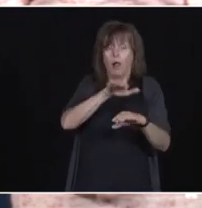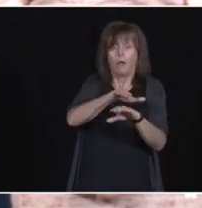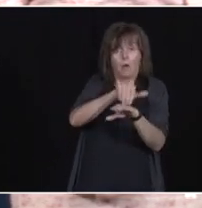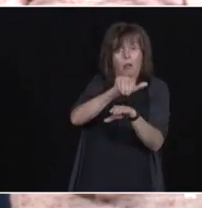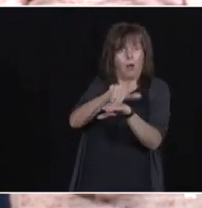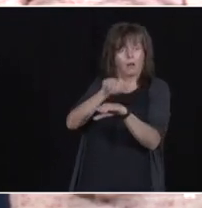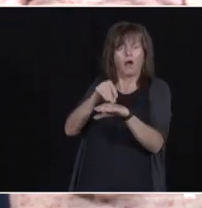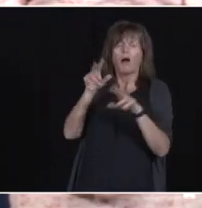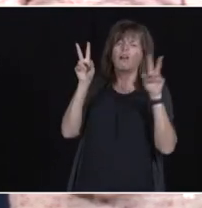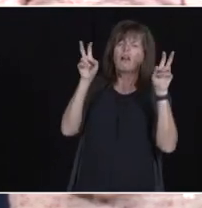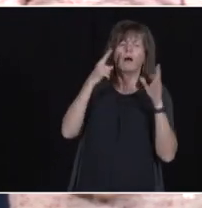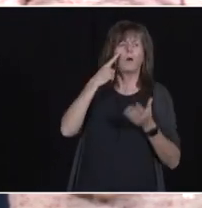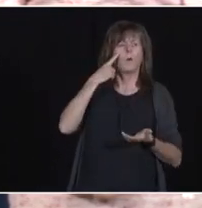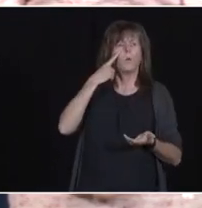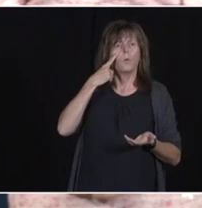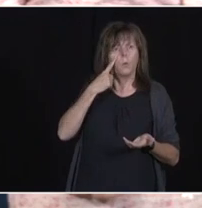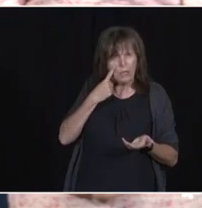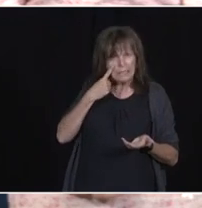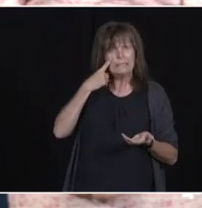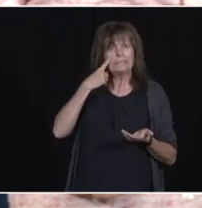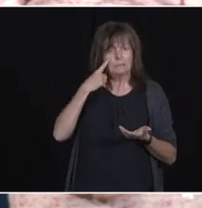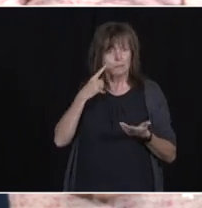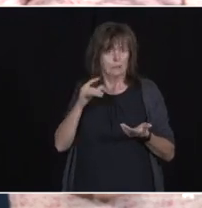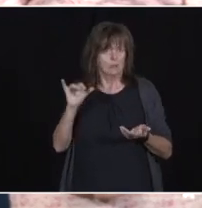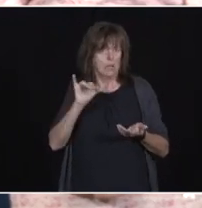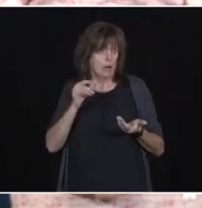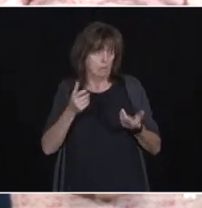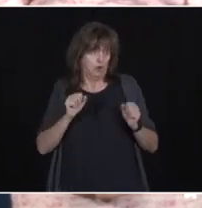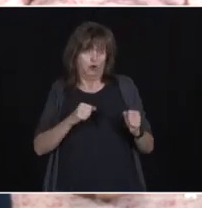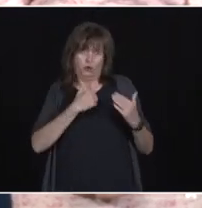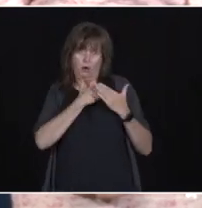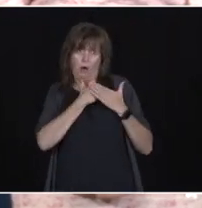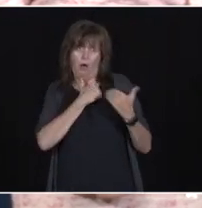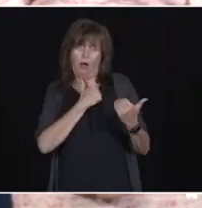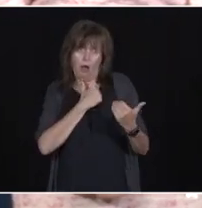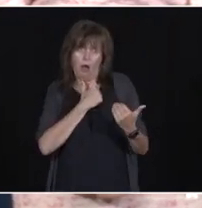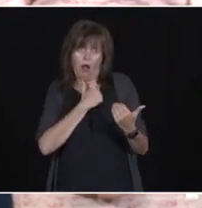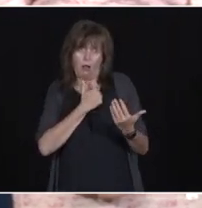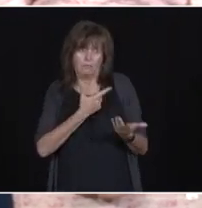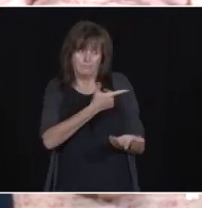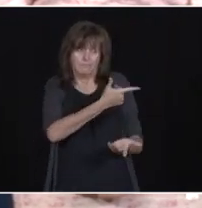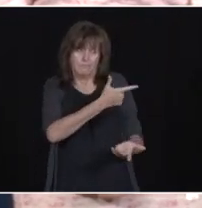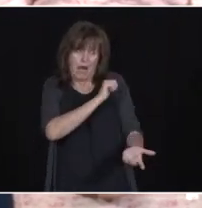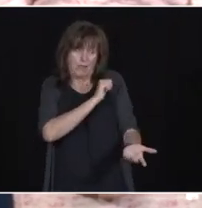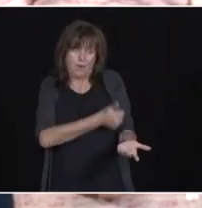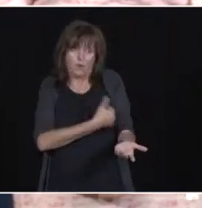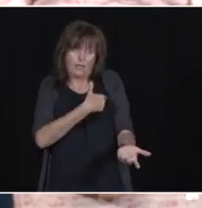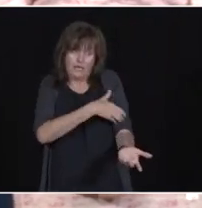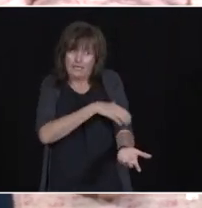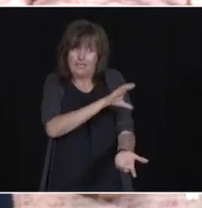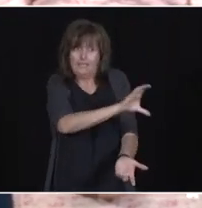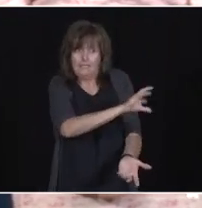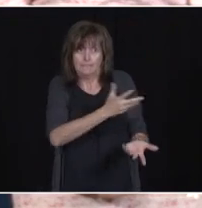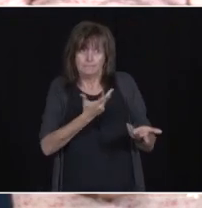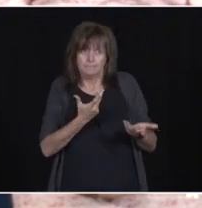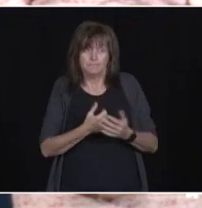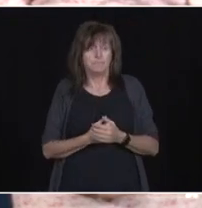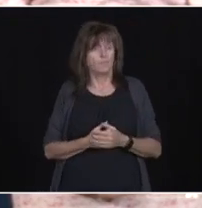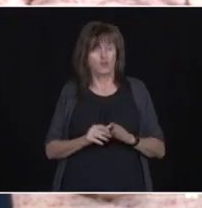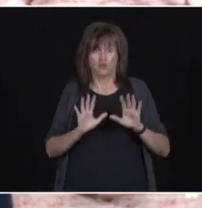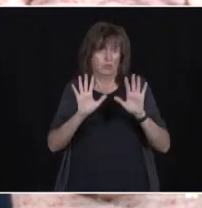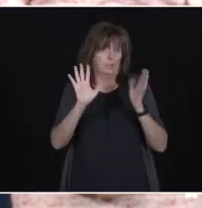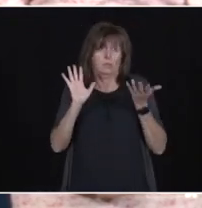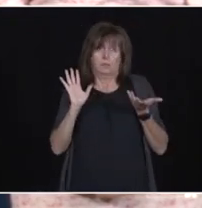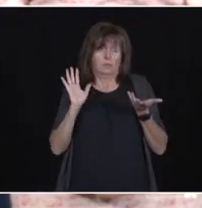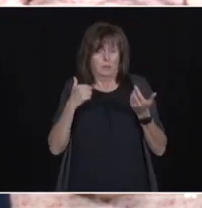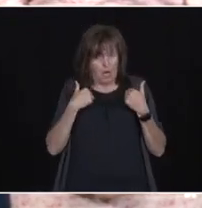So I really want this to be transparent. No one wants answers more than I do, and the two ministers behind